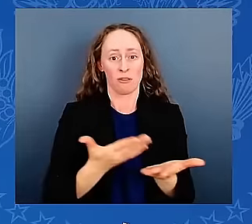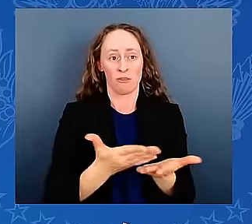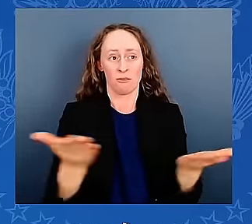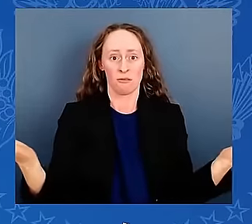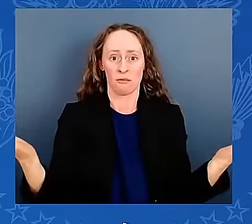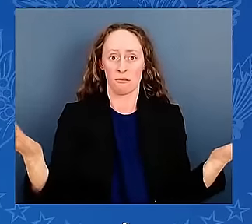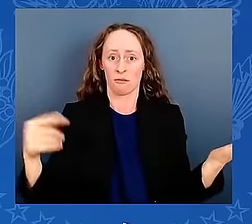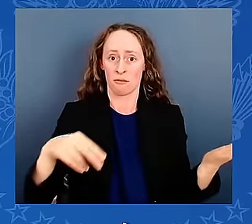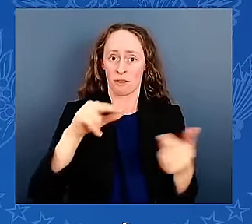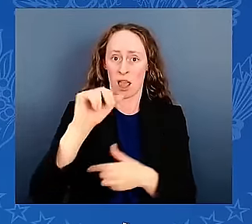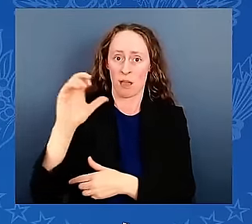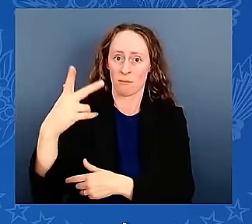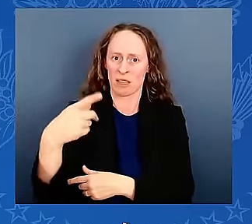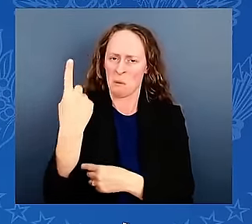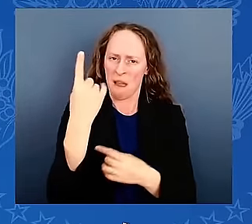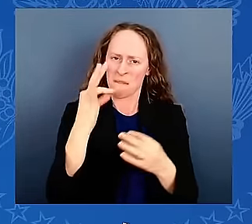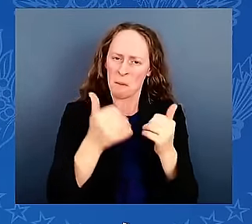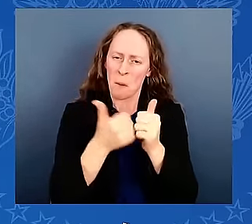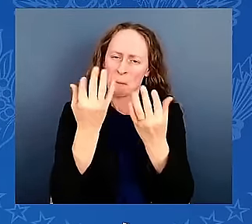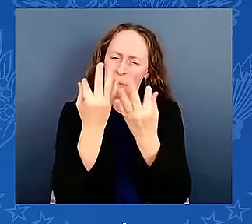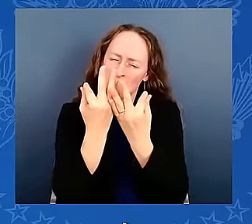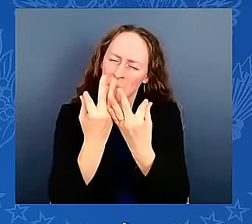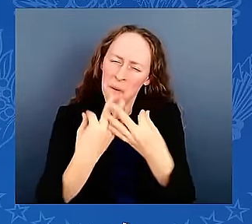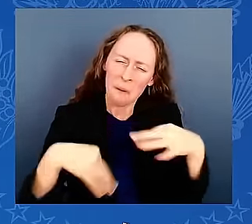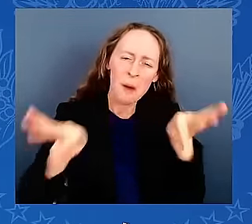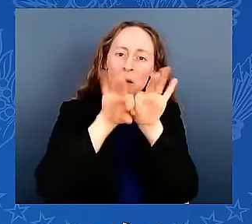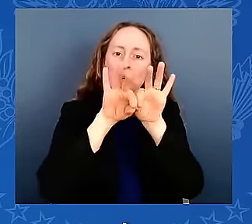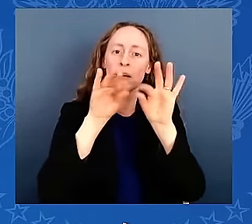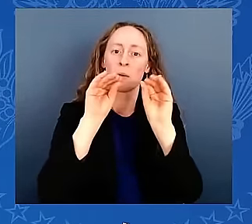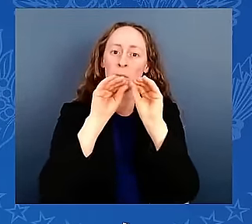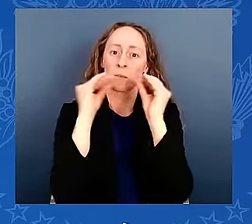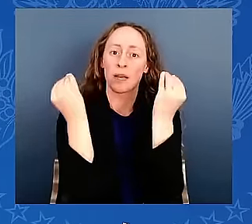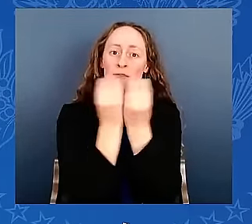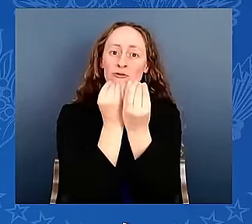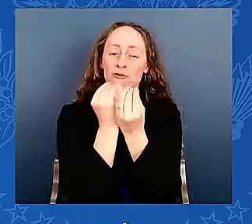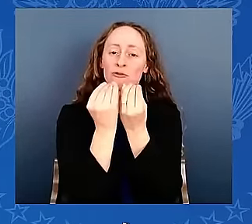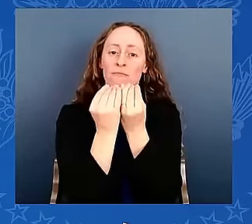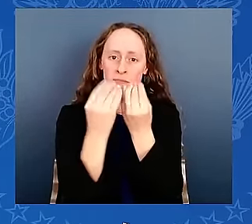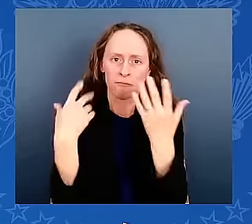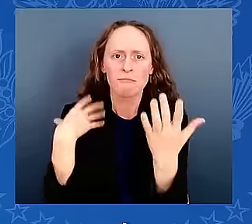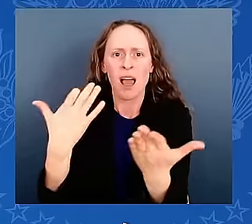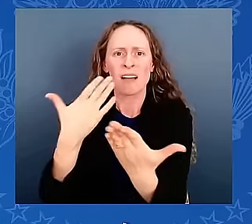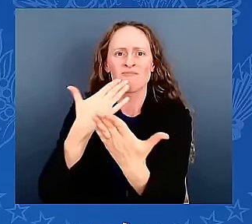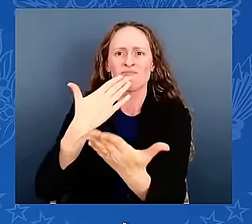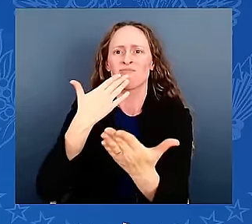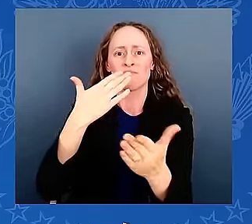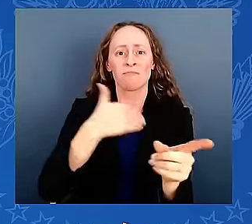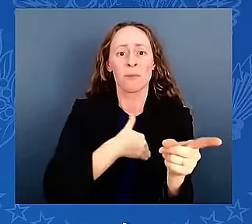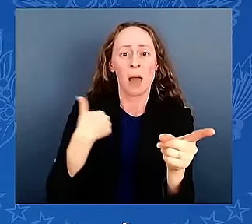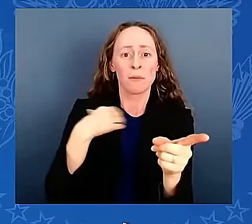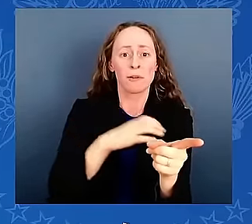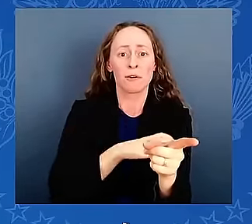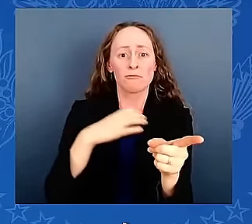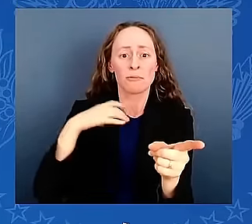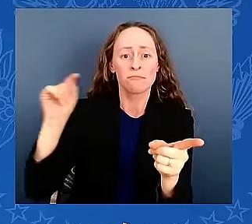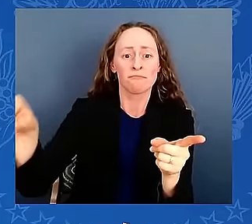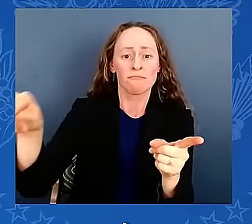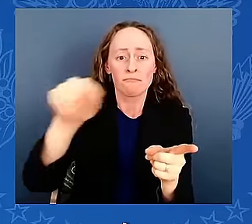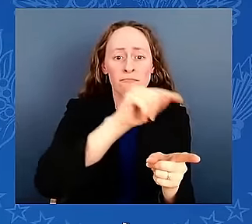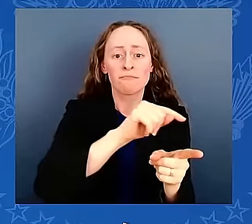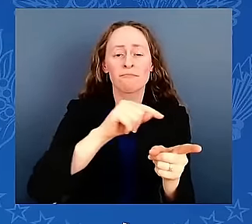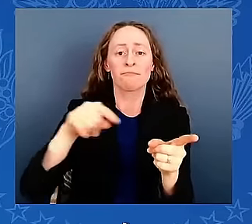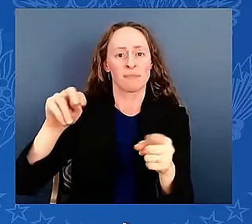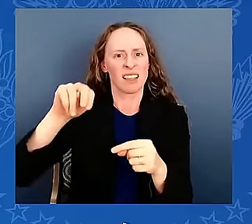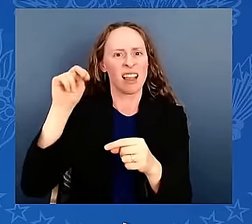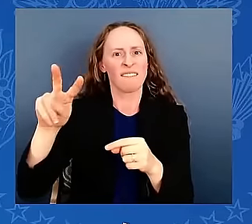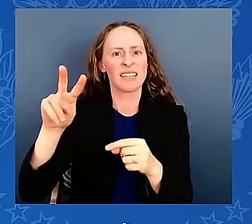mean it sincerely, to the members of Congress who are here, including Nevada's own Stephen Horsford, chair of the Congressional Black Caucus.